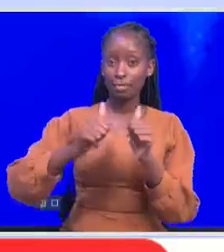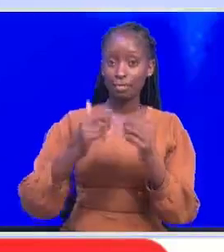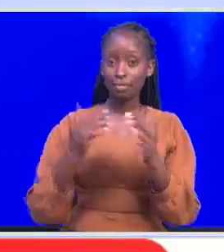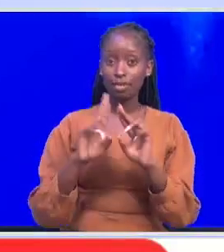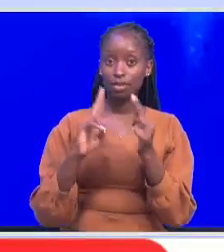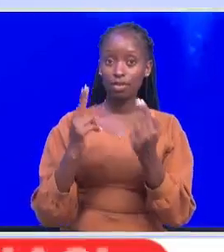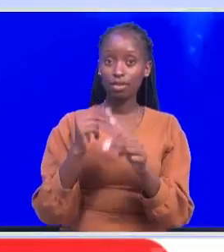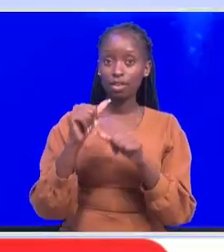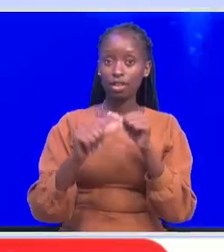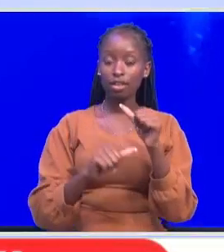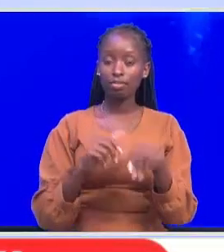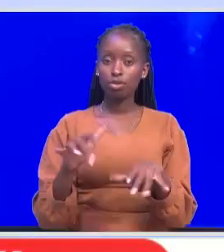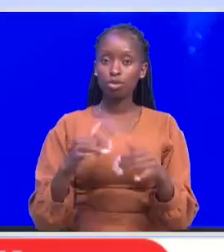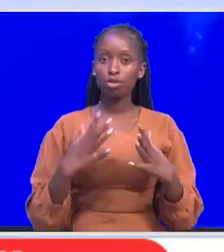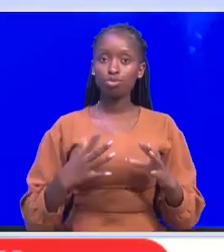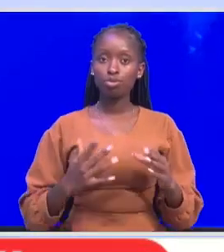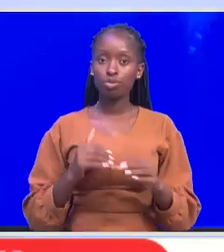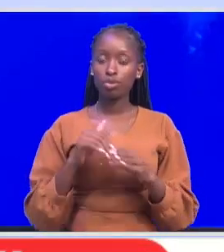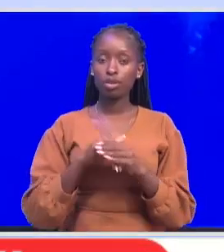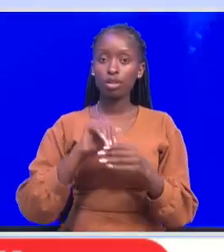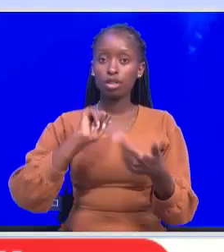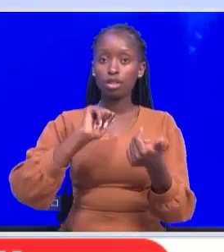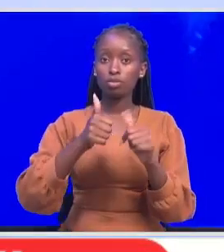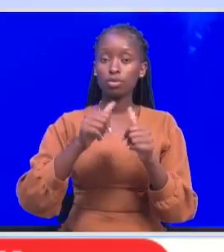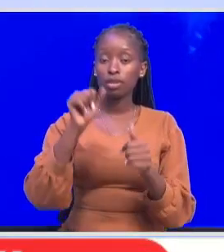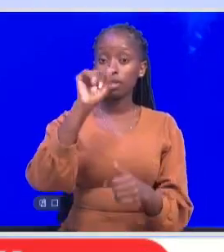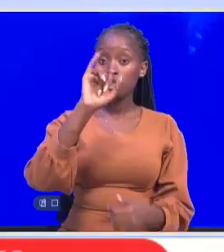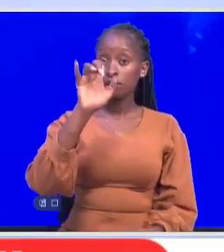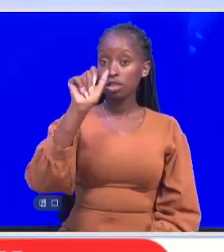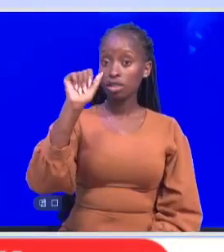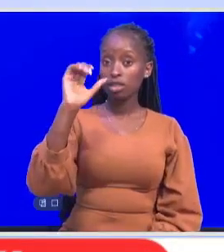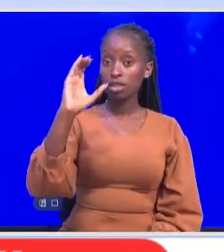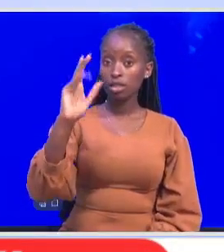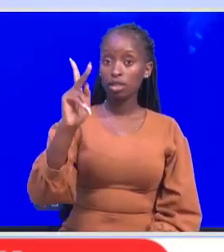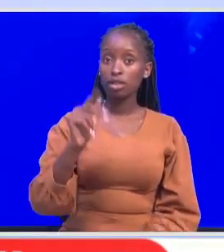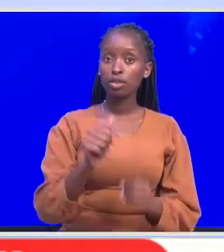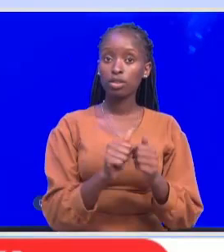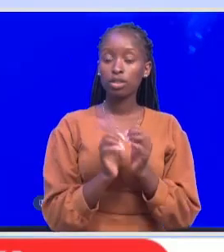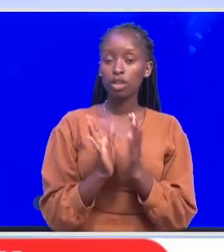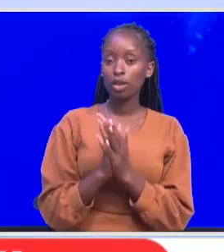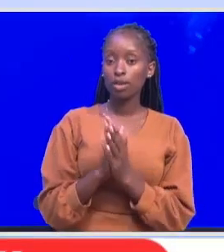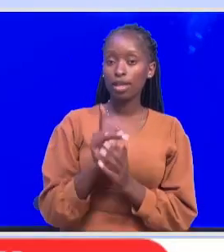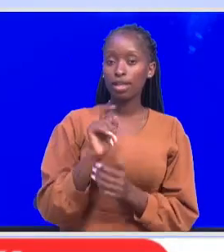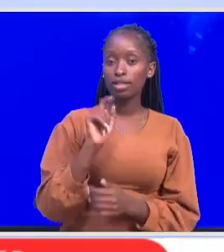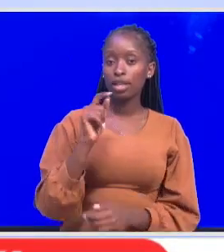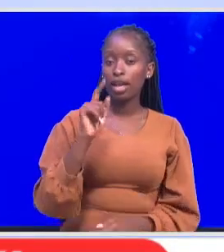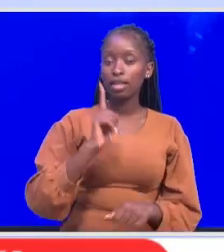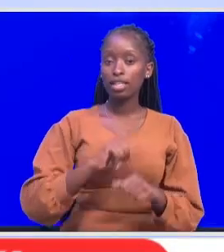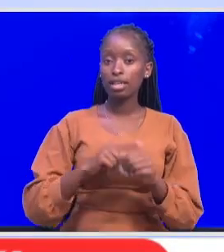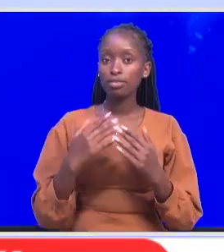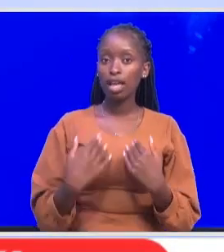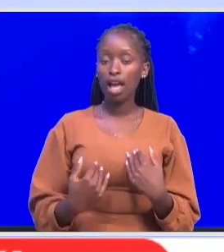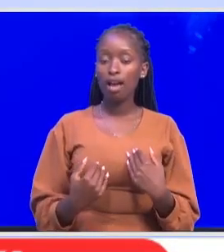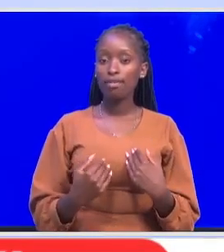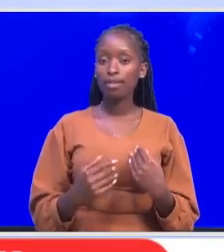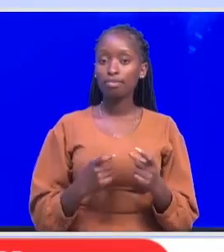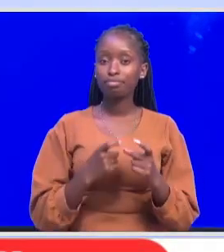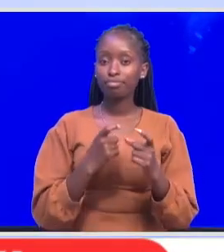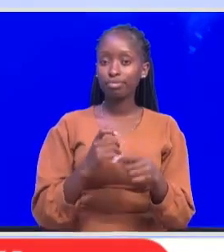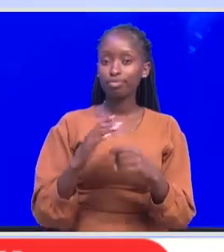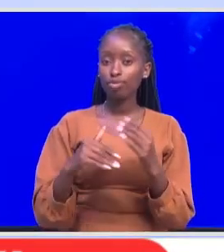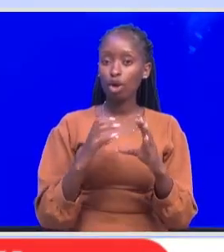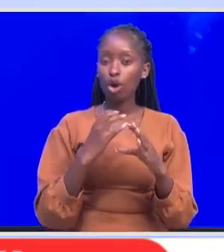Muungano wa wanahabari wa michezo nchini SJAK kwa ushirikiano na Startimes wamewatuza makocha ambao walishamiri